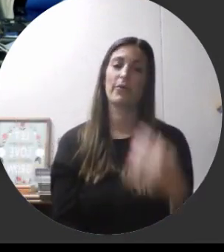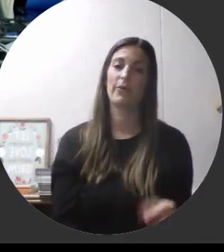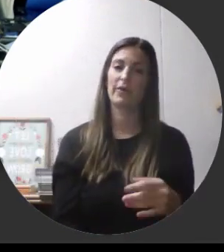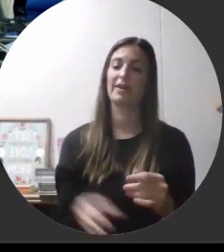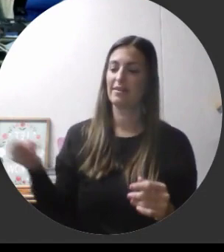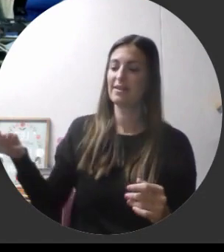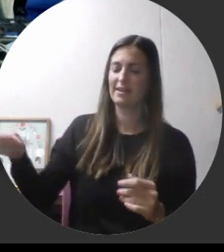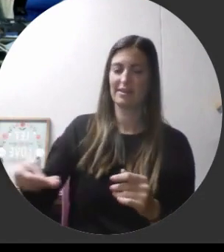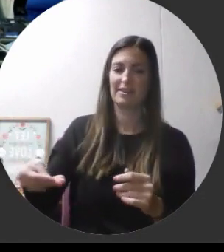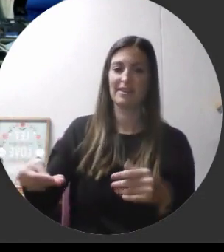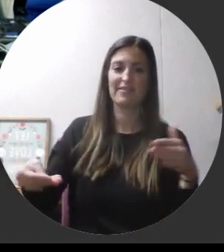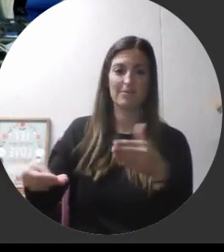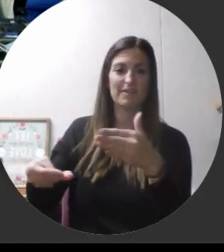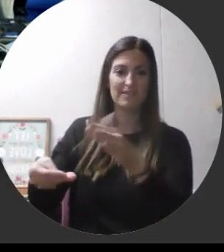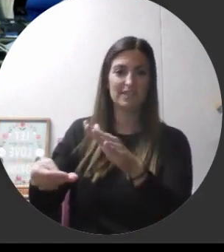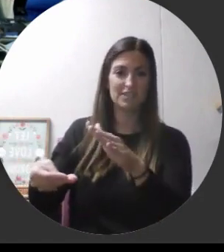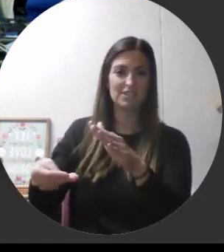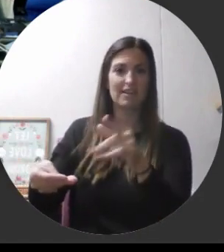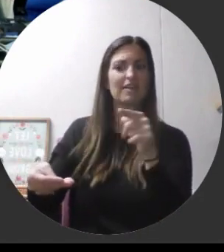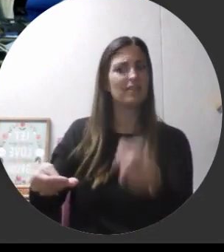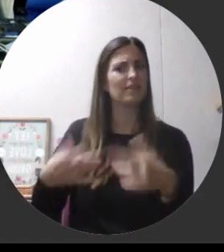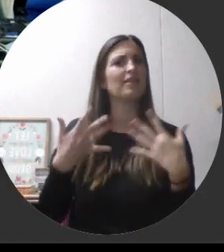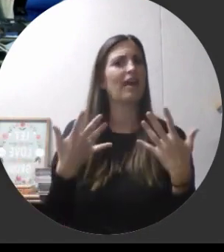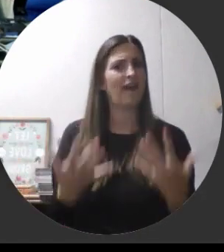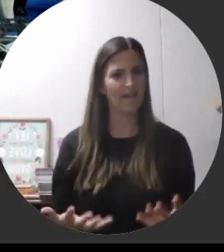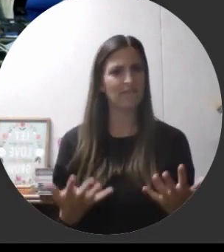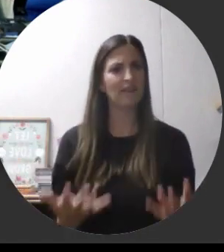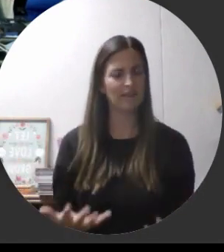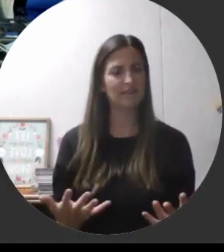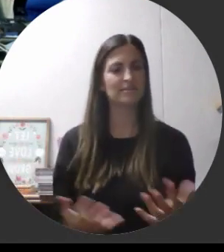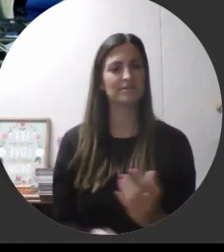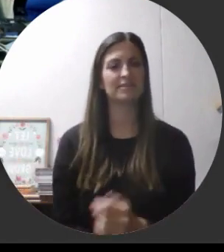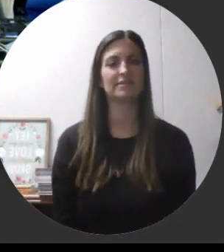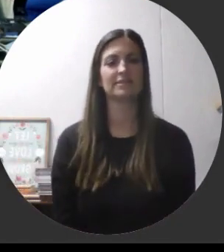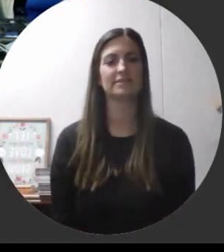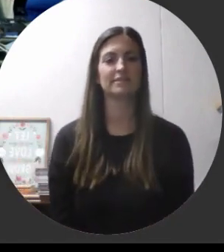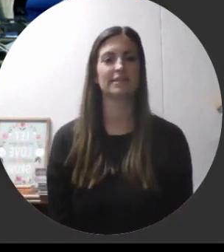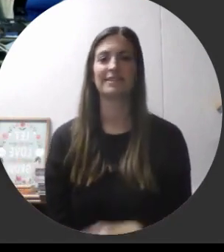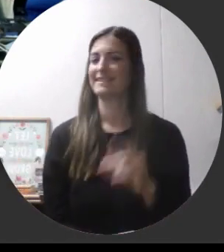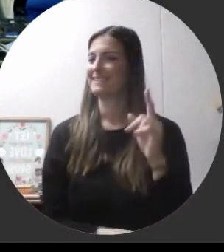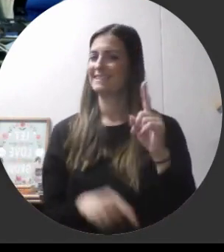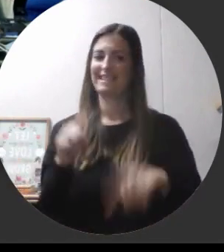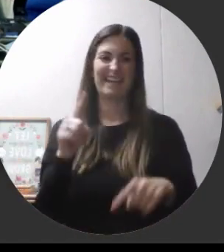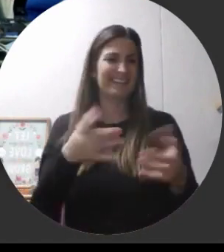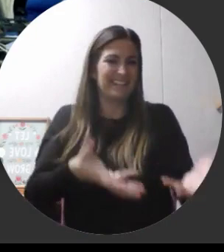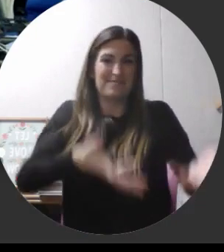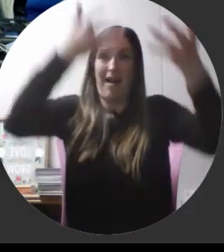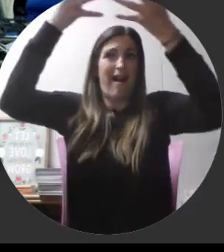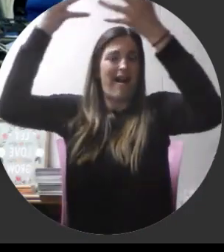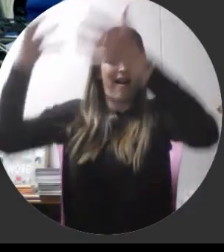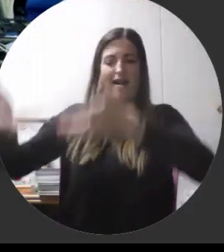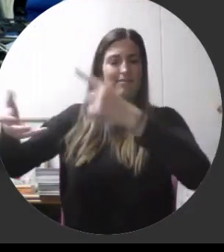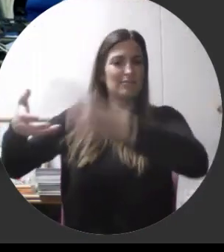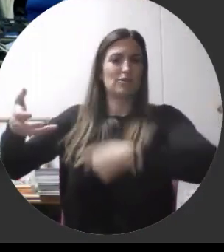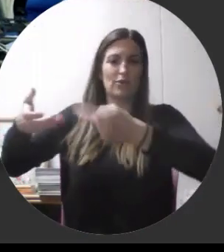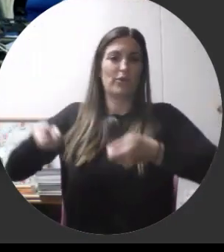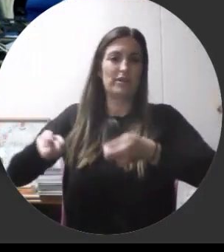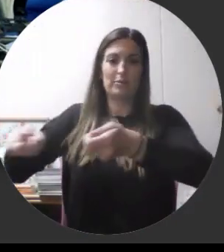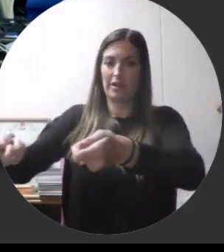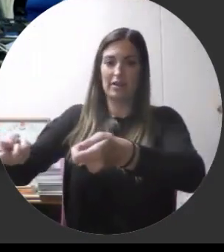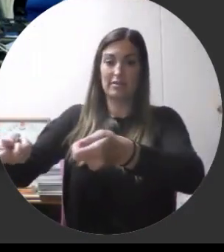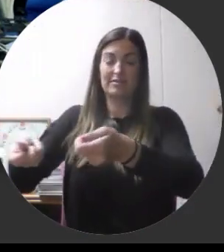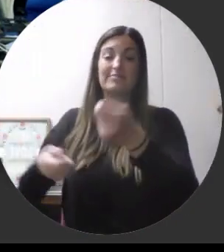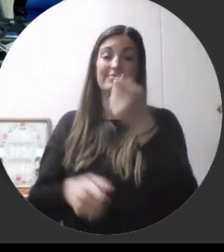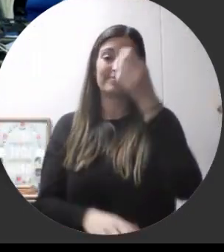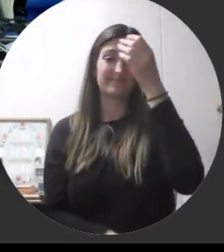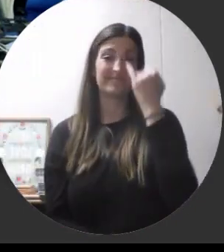fish." "Phew!" said Grumble. "He is heavy. I'll doubt we'll get him into the wheelbarrow." "If we did," said Father, "and it